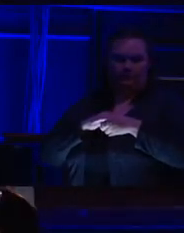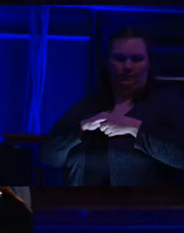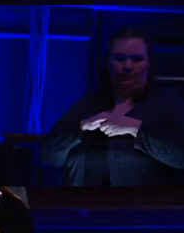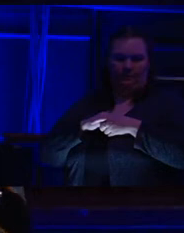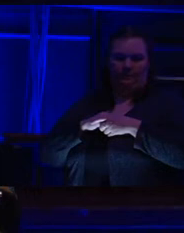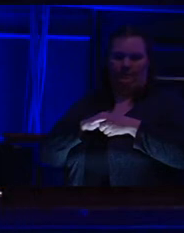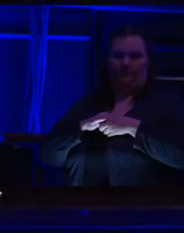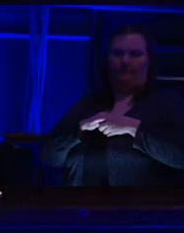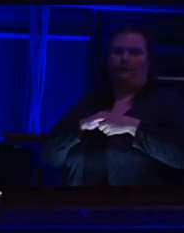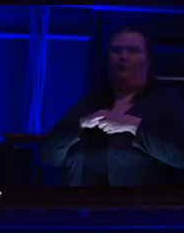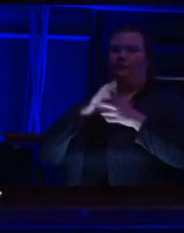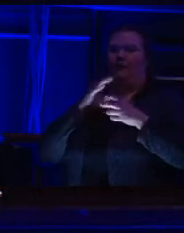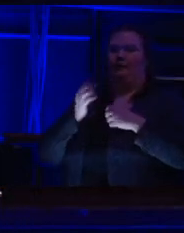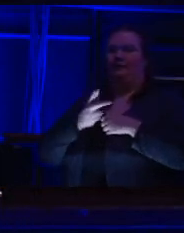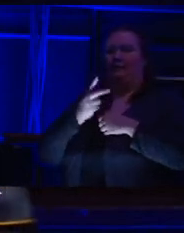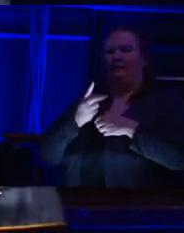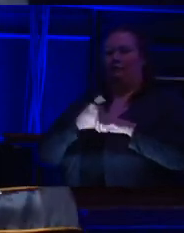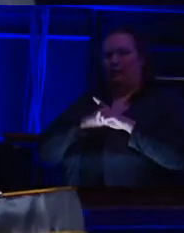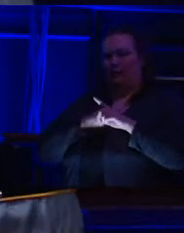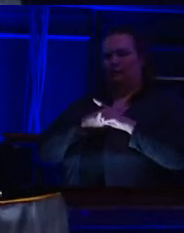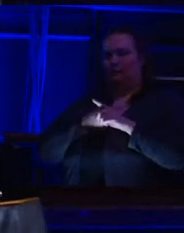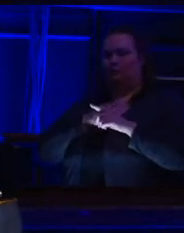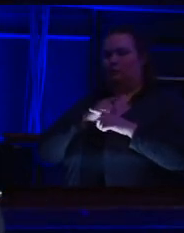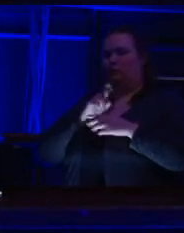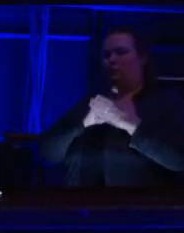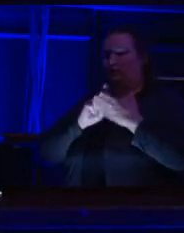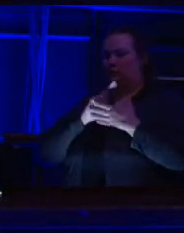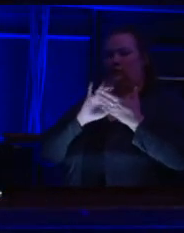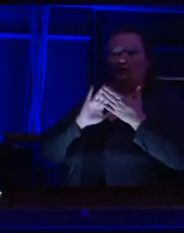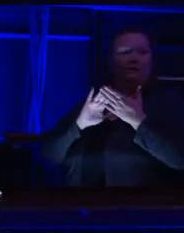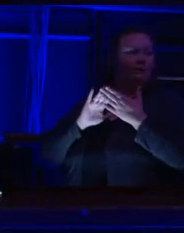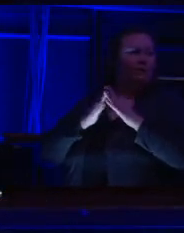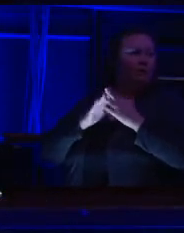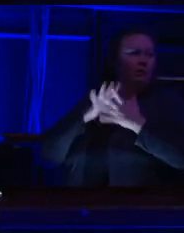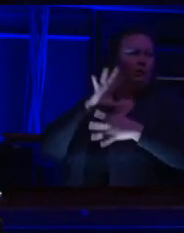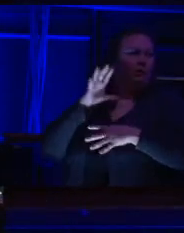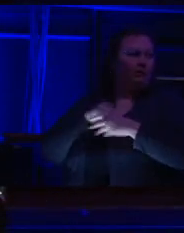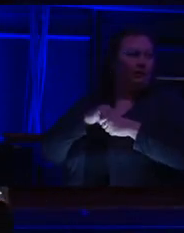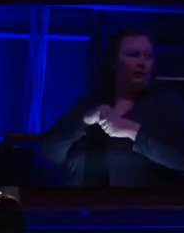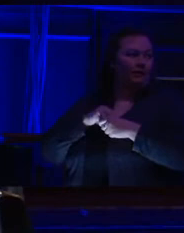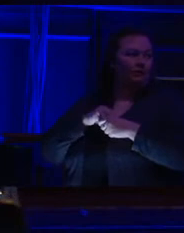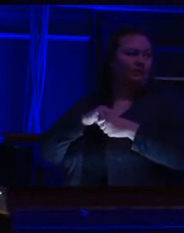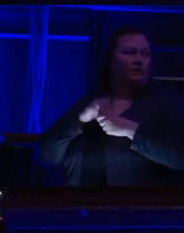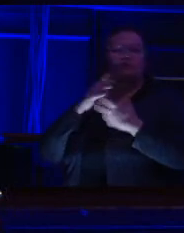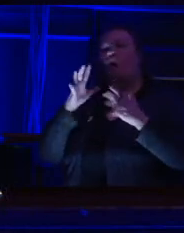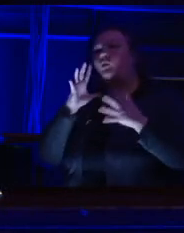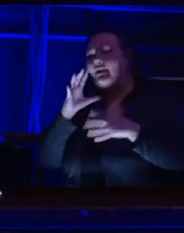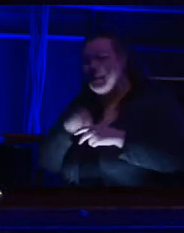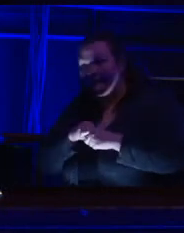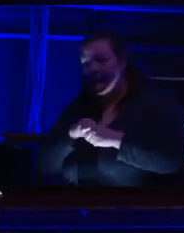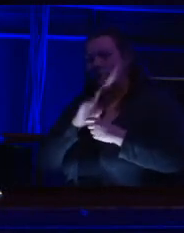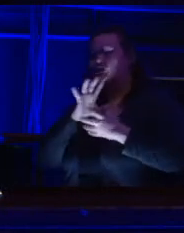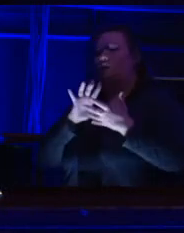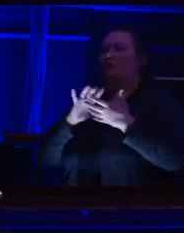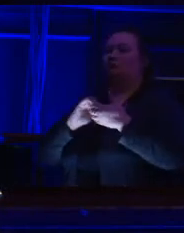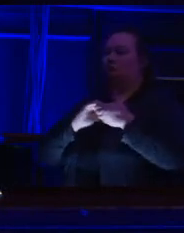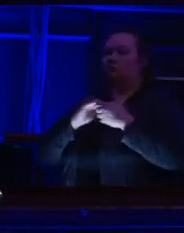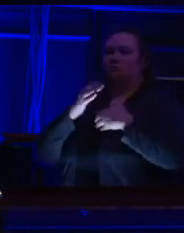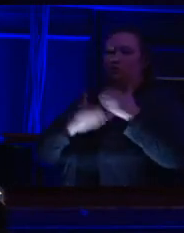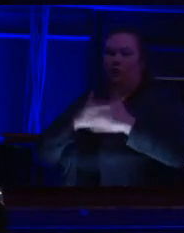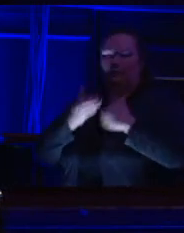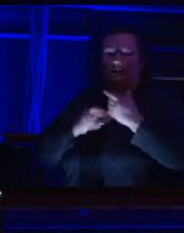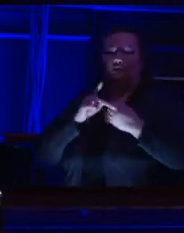Over this next several months, our entire university community will engage, is already engaging in a collective process